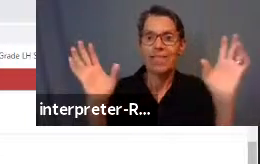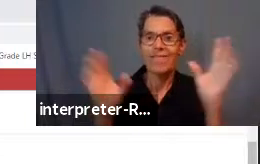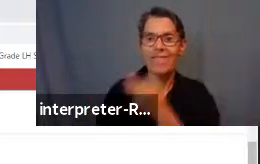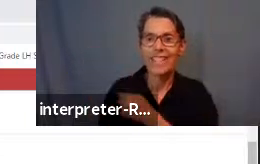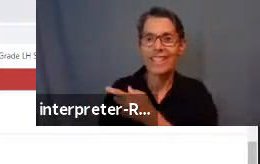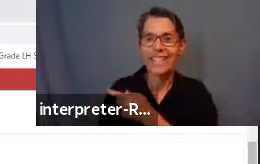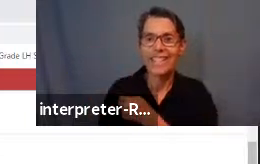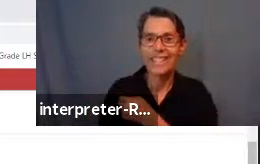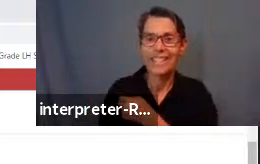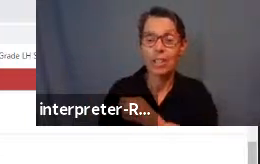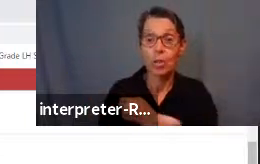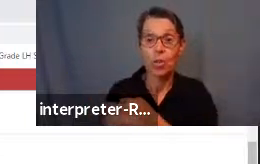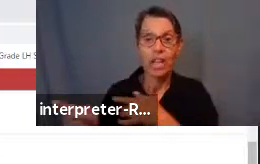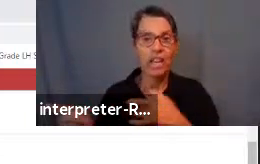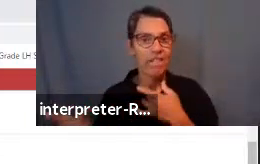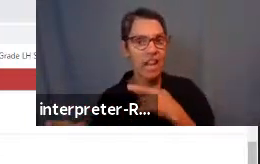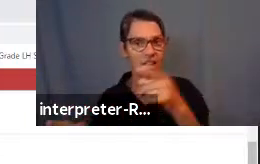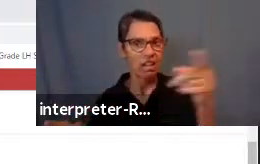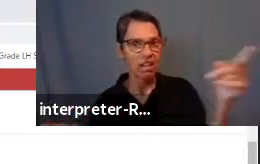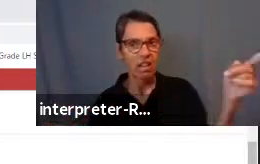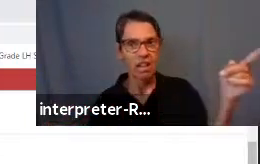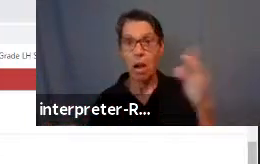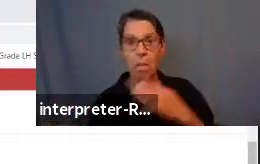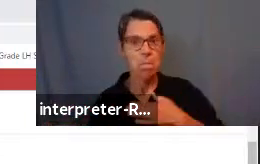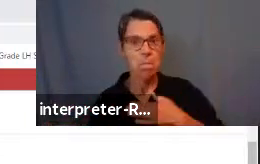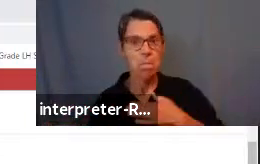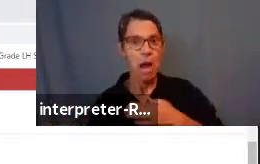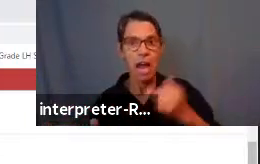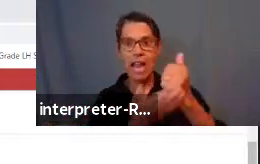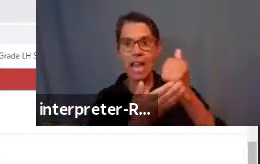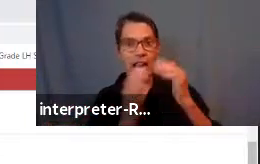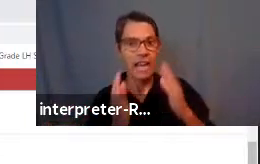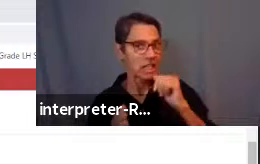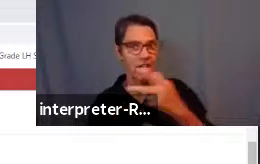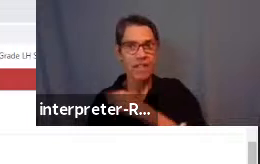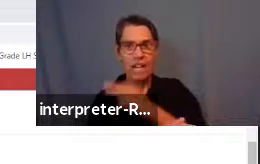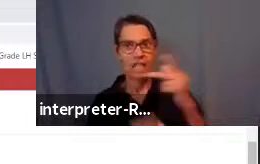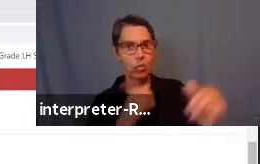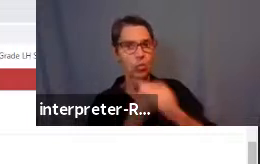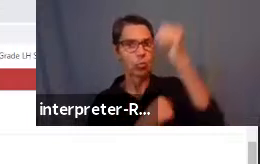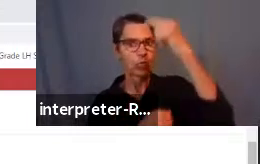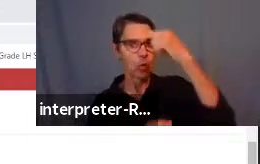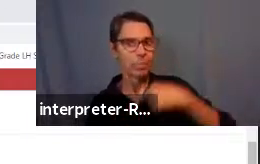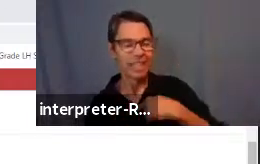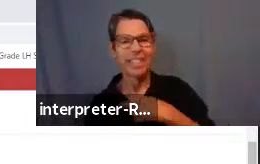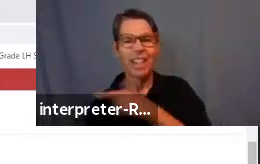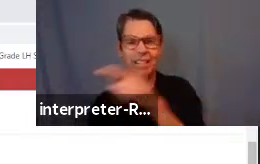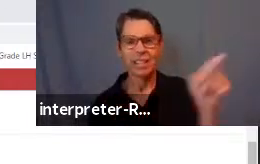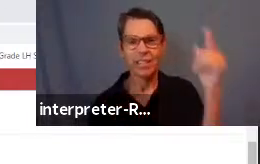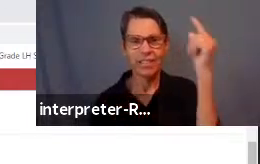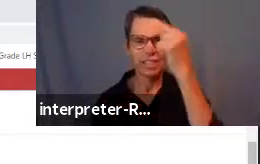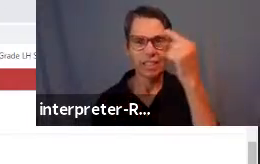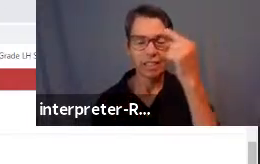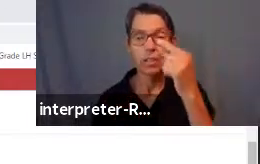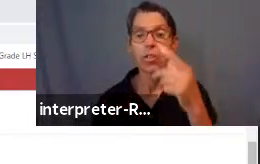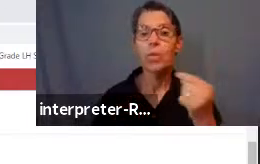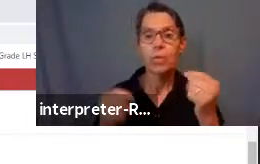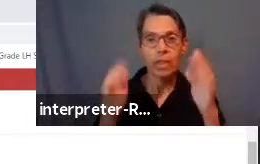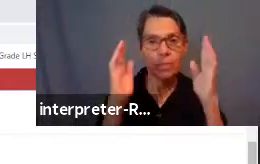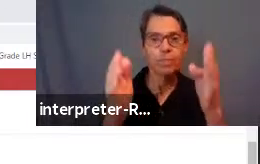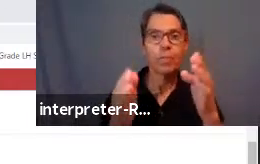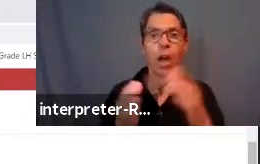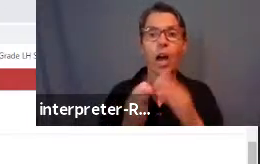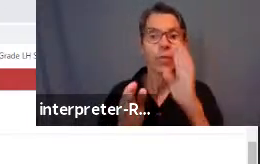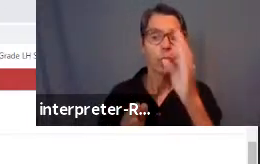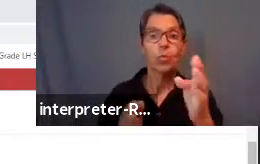they felt like they were being put at risk. And that several things were tried apparently to get the direct care workers to get vaccinated,